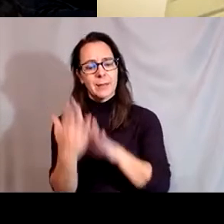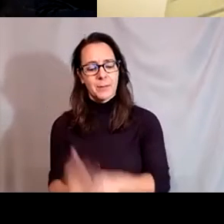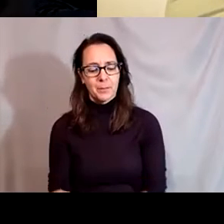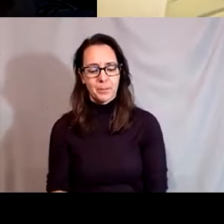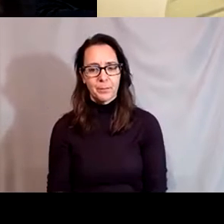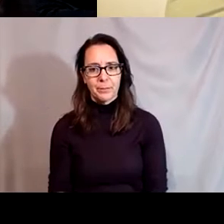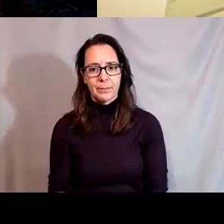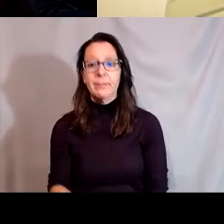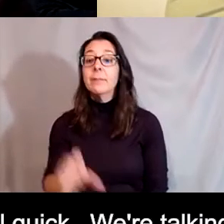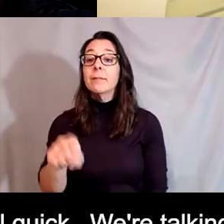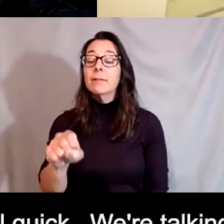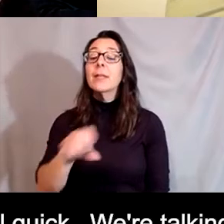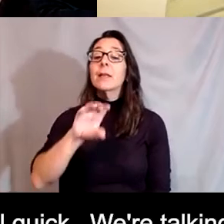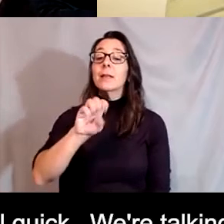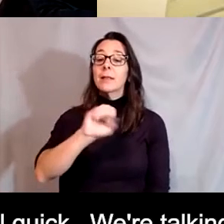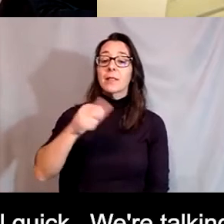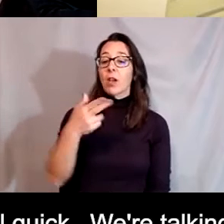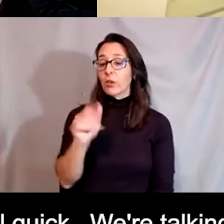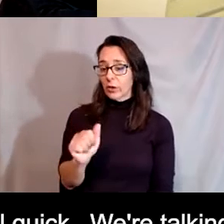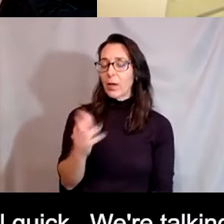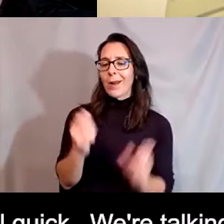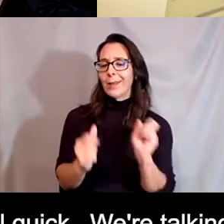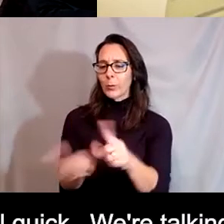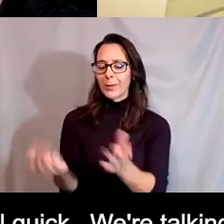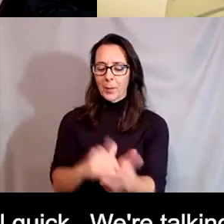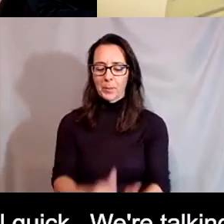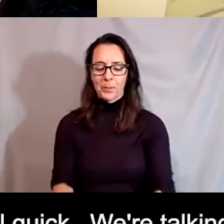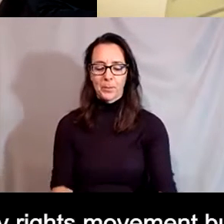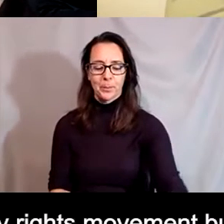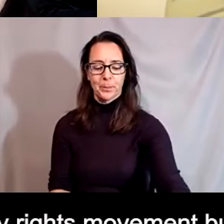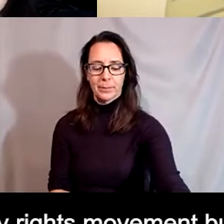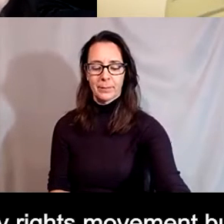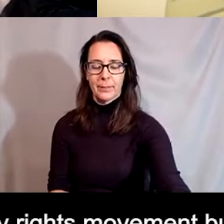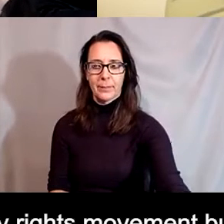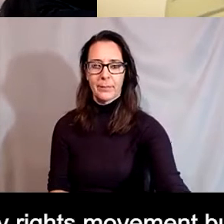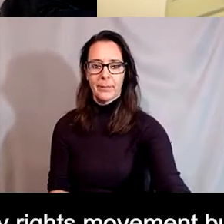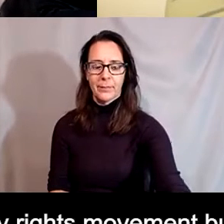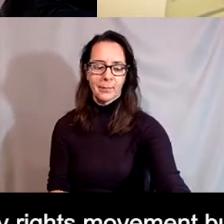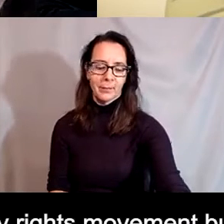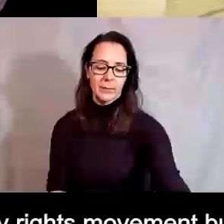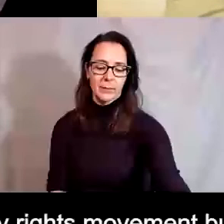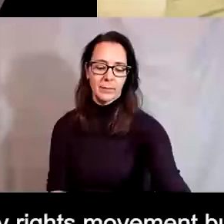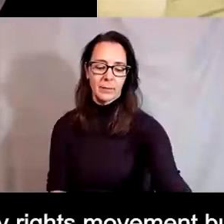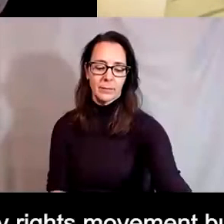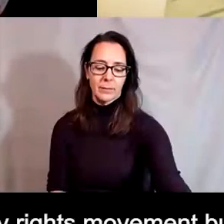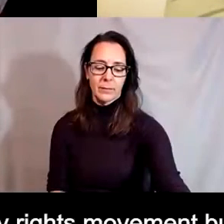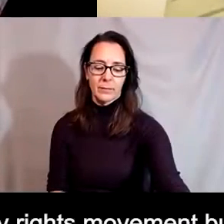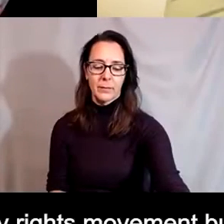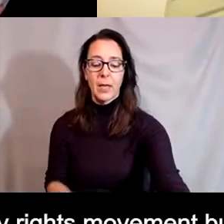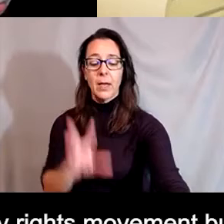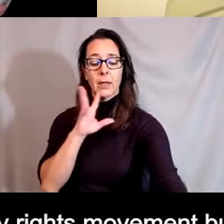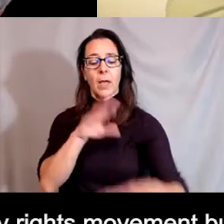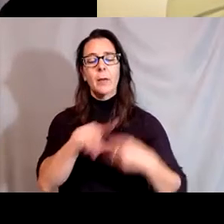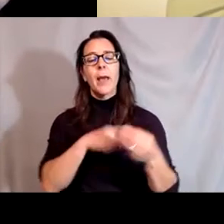Sasha, I wanted to go back to you real quick. We're talking about the hurdles that are happening in disability rights movement, but what about the